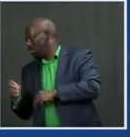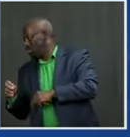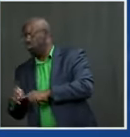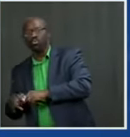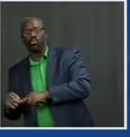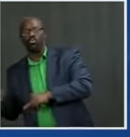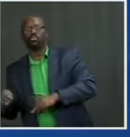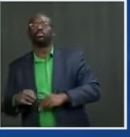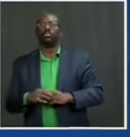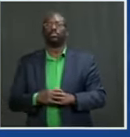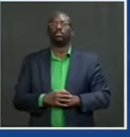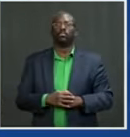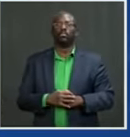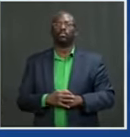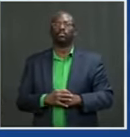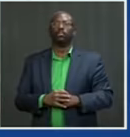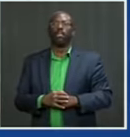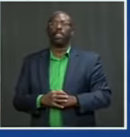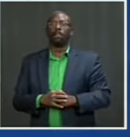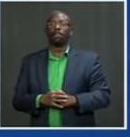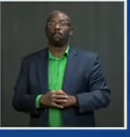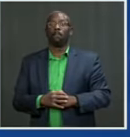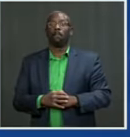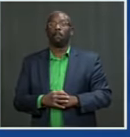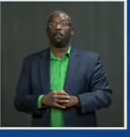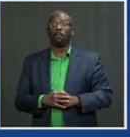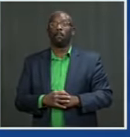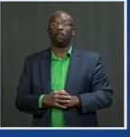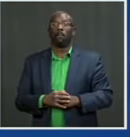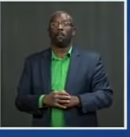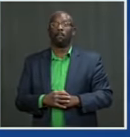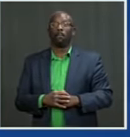No? Okay. All right.